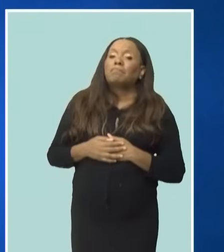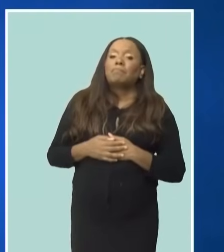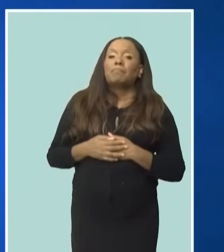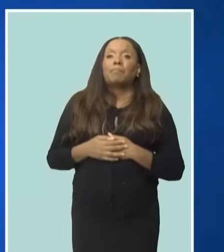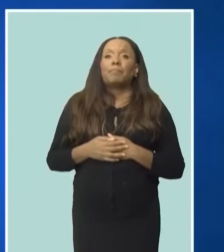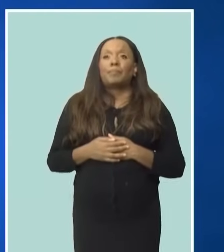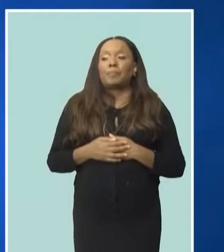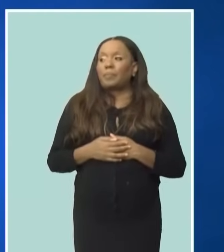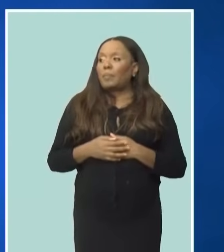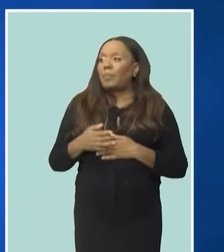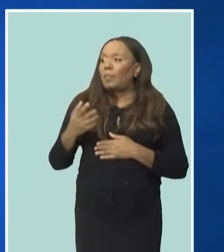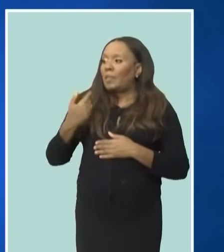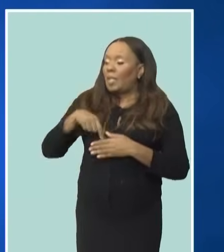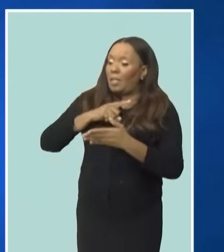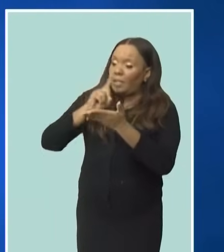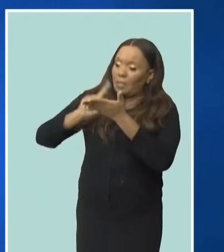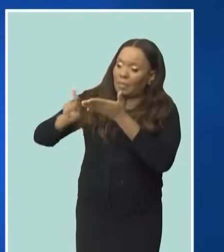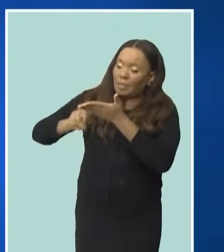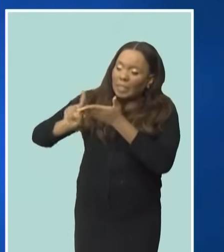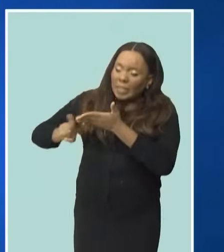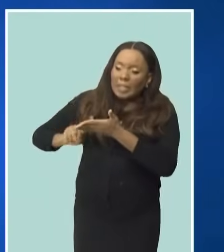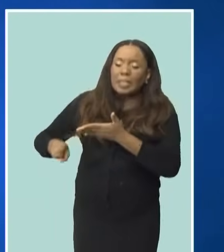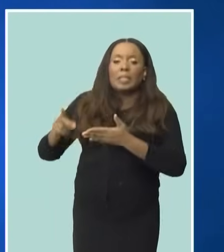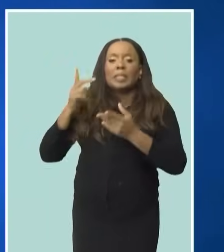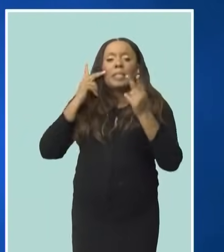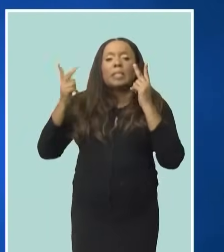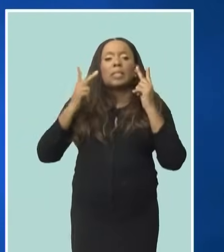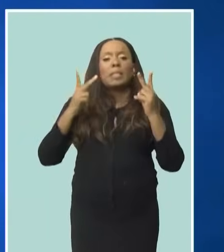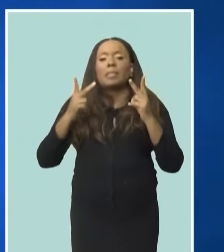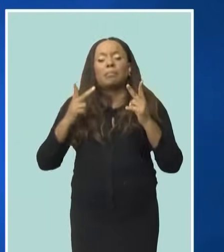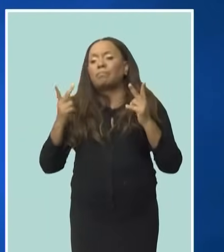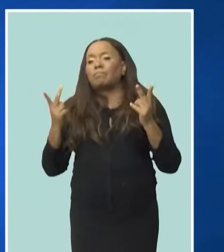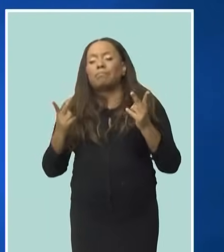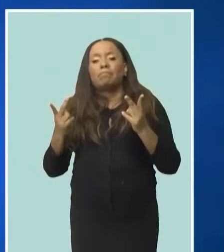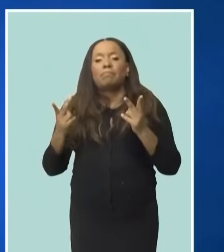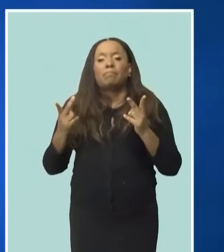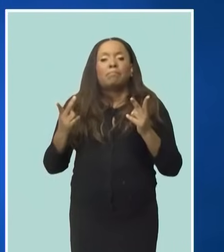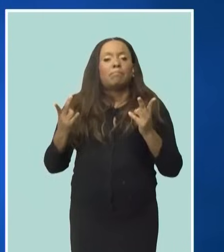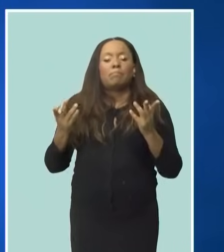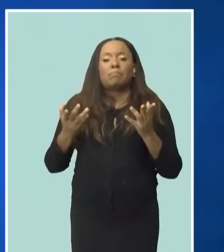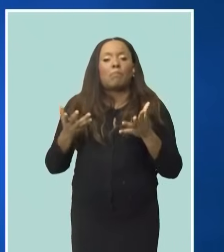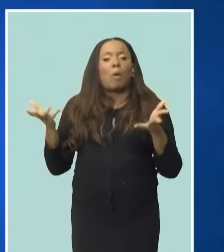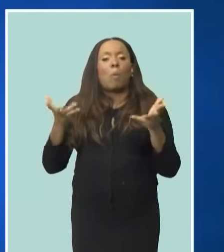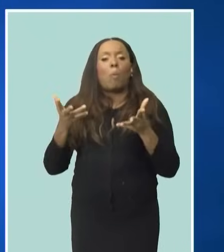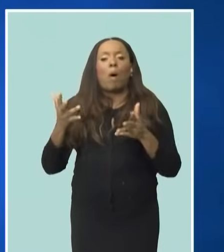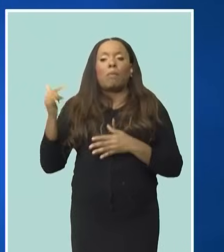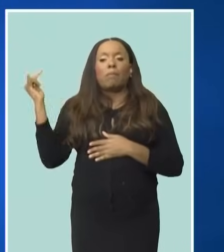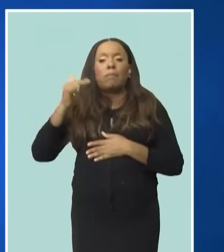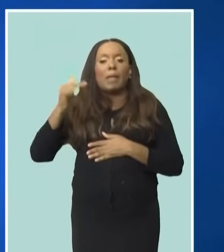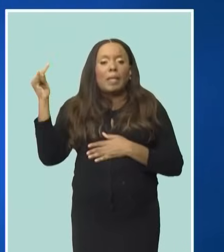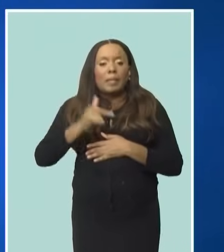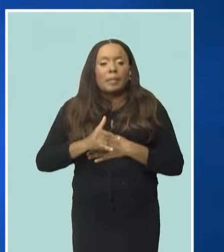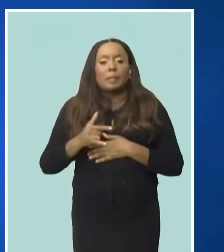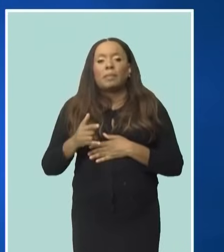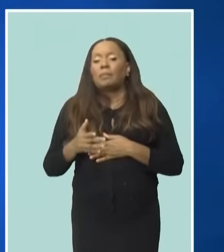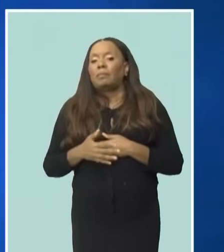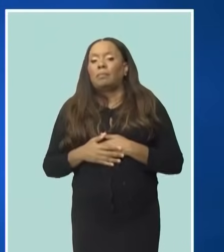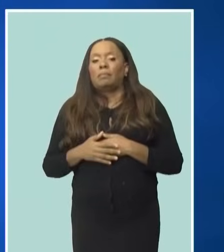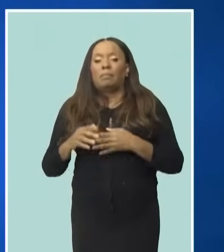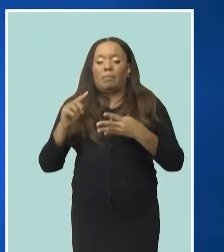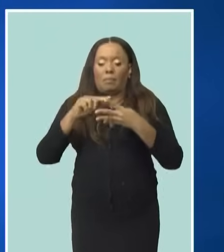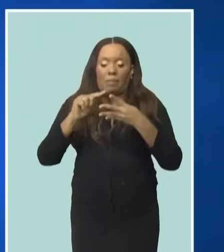see what flights might be coming in, particularly from St. Vincent and Dominica next